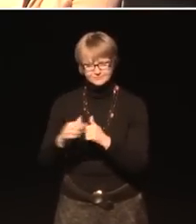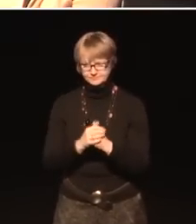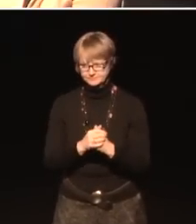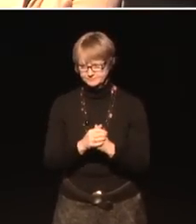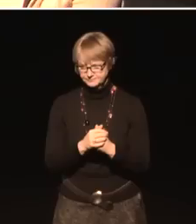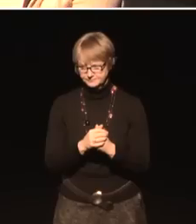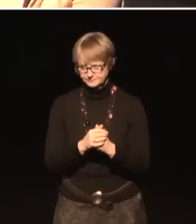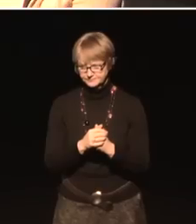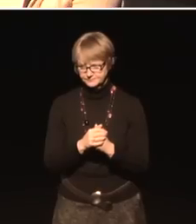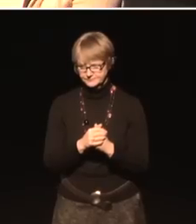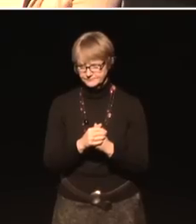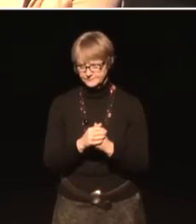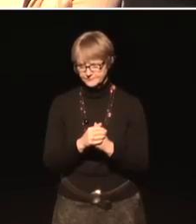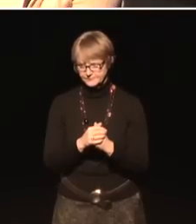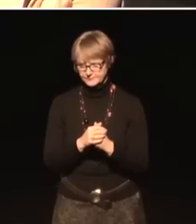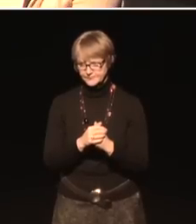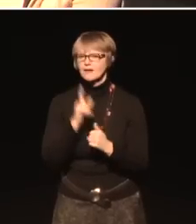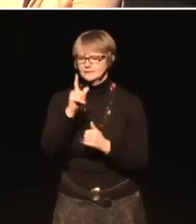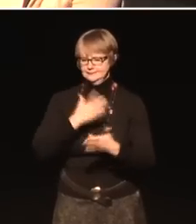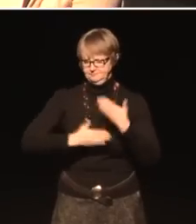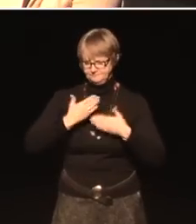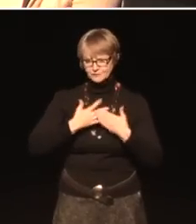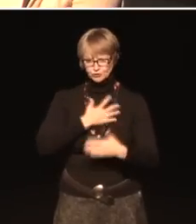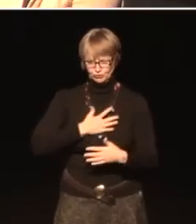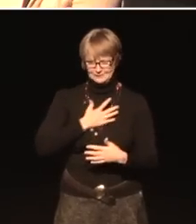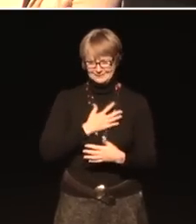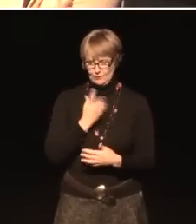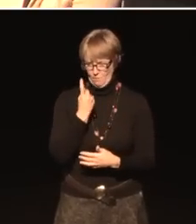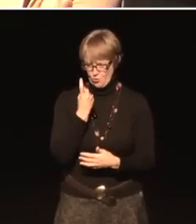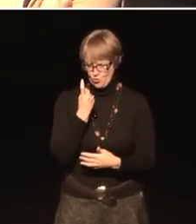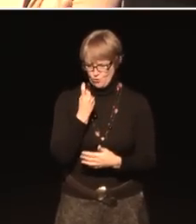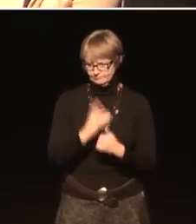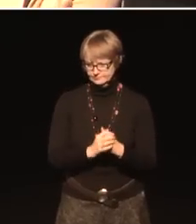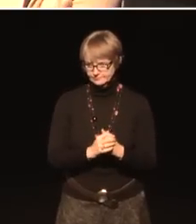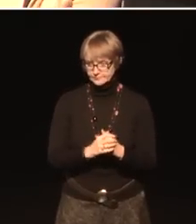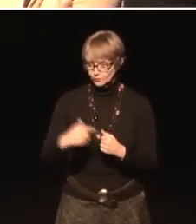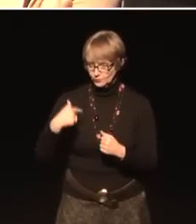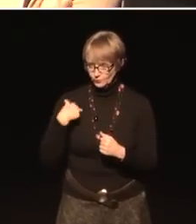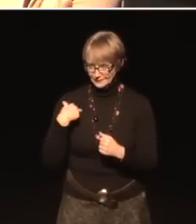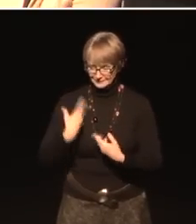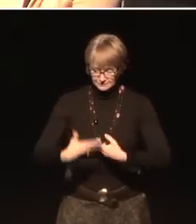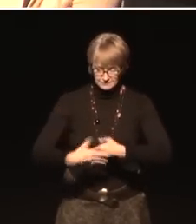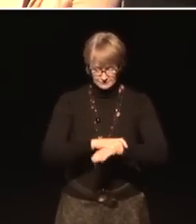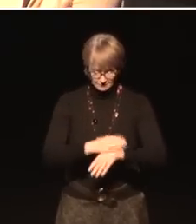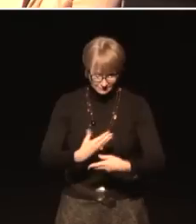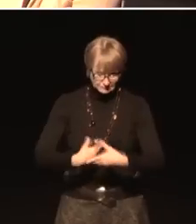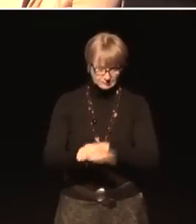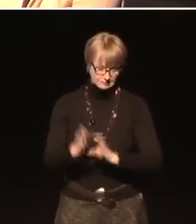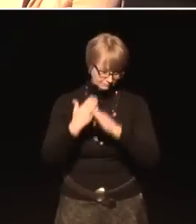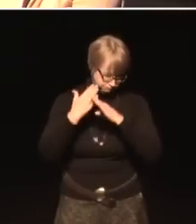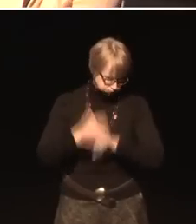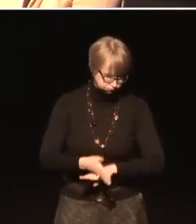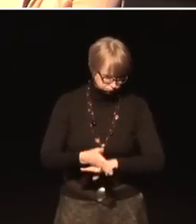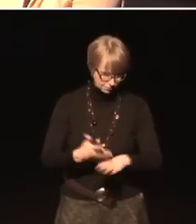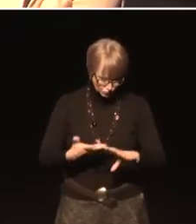What's significant, I think, is that... Oh, yeah, sorry. There's one more thing. If we're going to work that hard and produce that much work, I